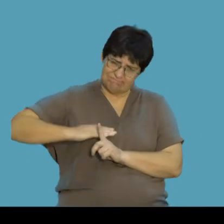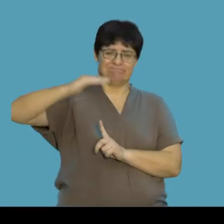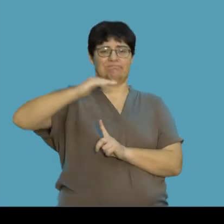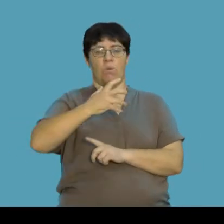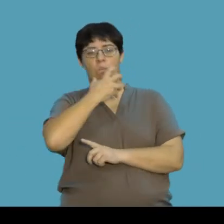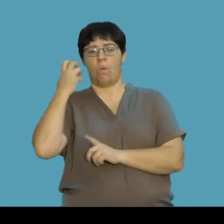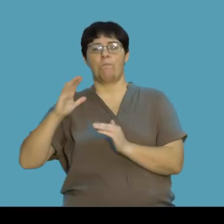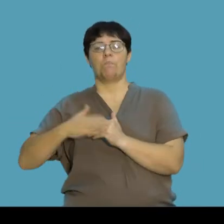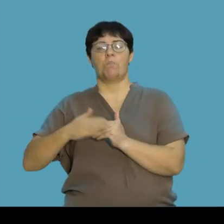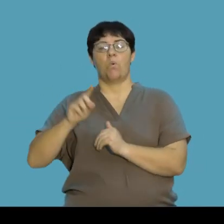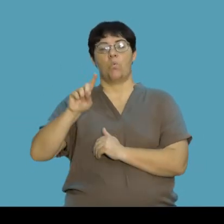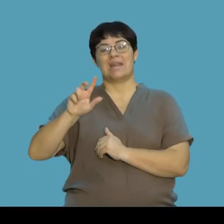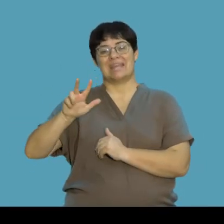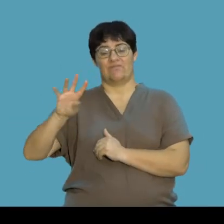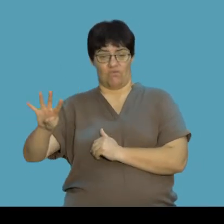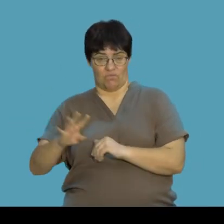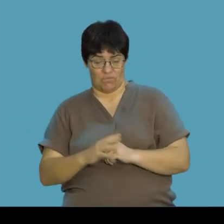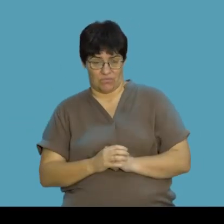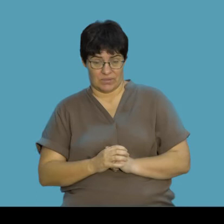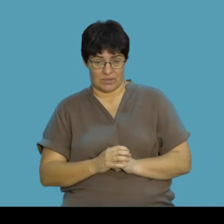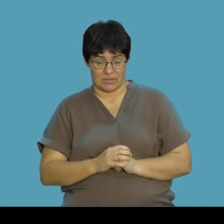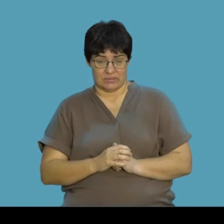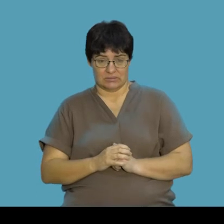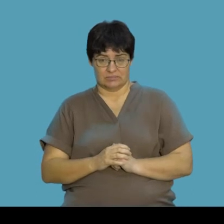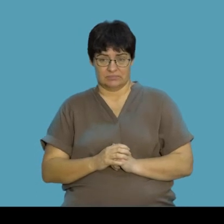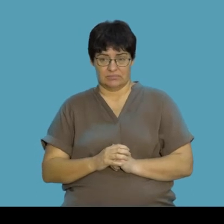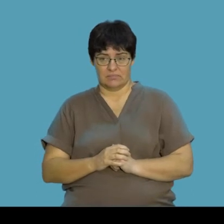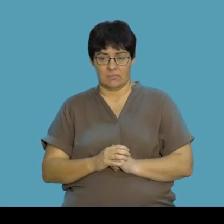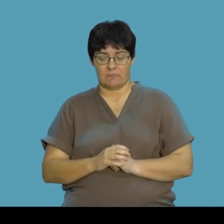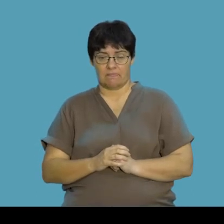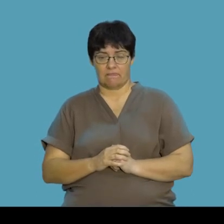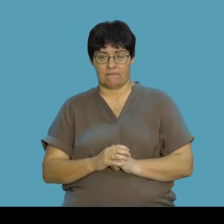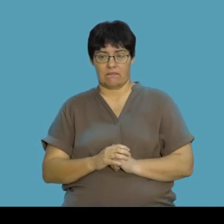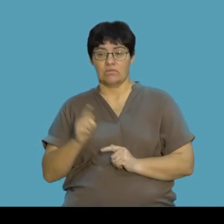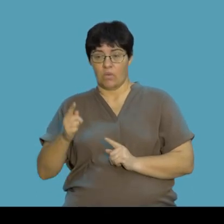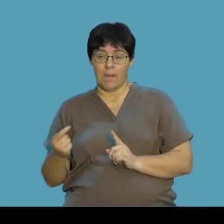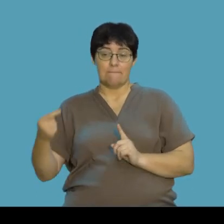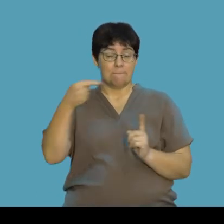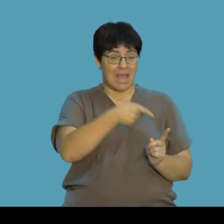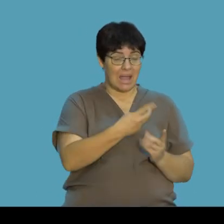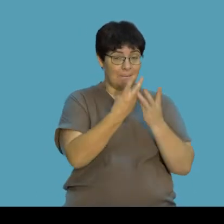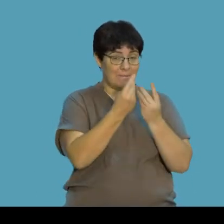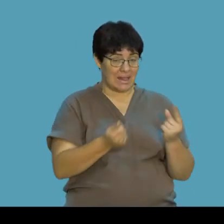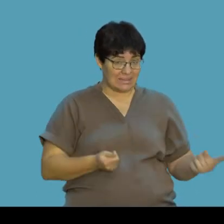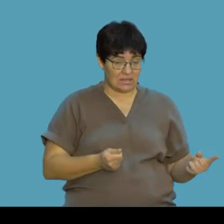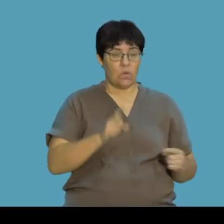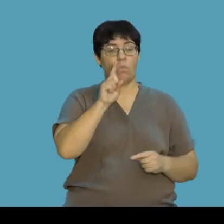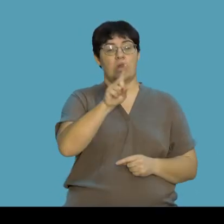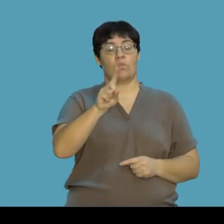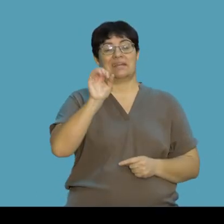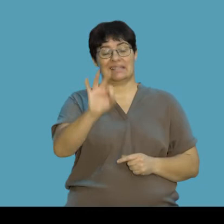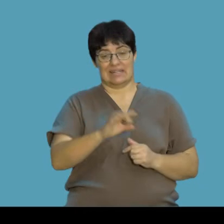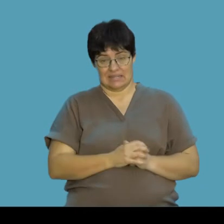of 184, okay? Right, and then for it to melt, we need a temperature of